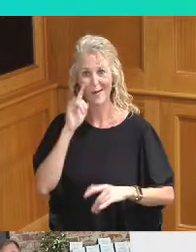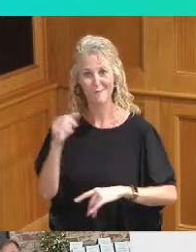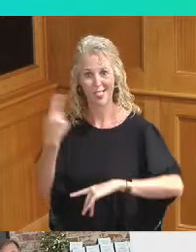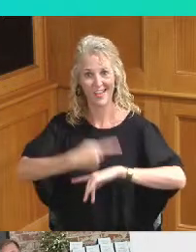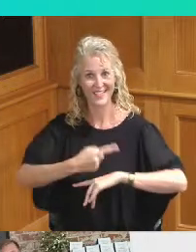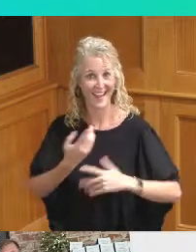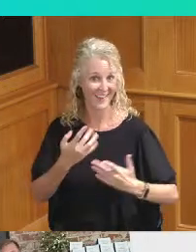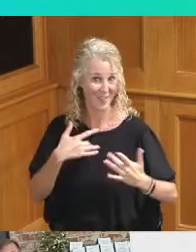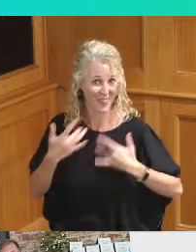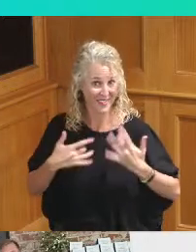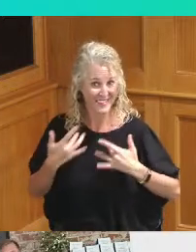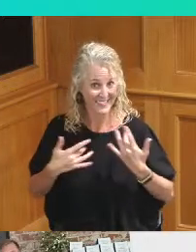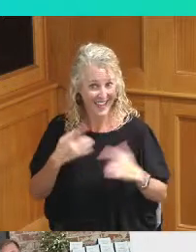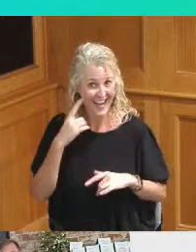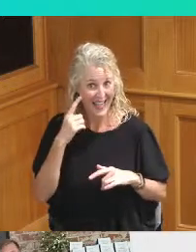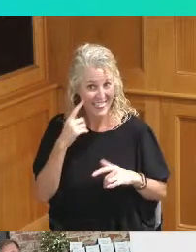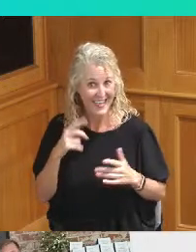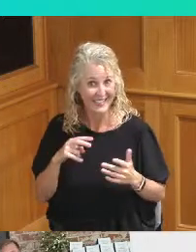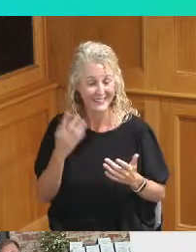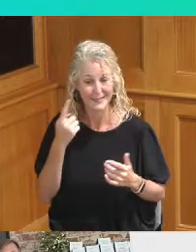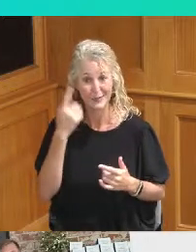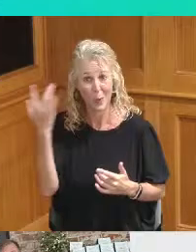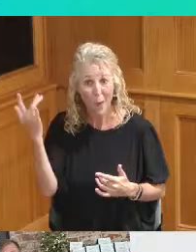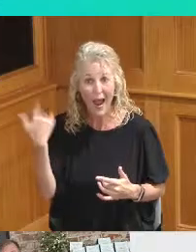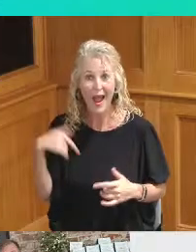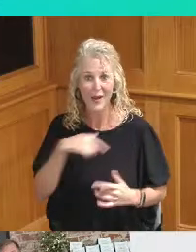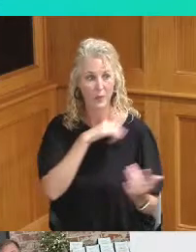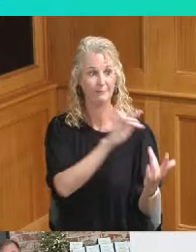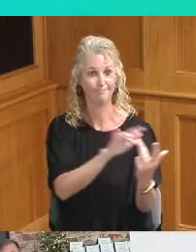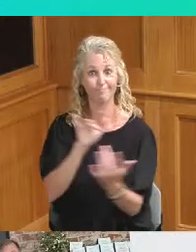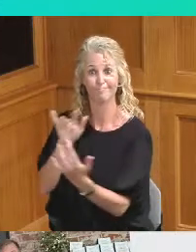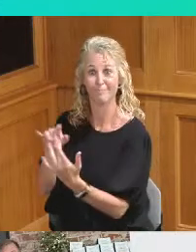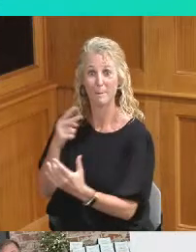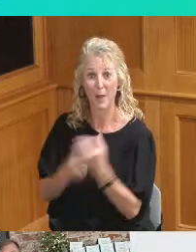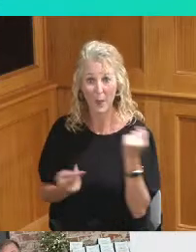event. So I think we can attribute that to the outreach that we did at the